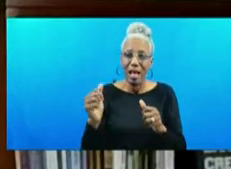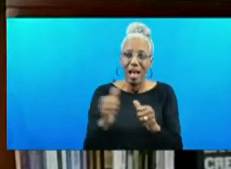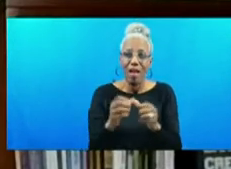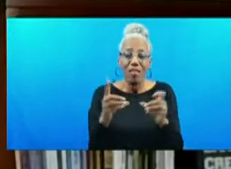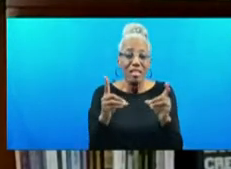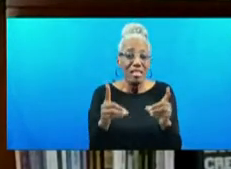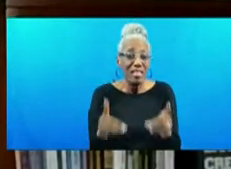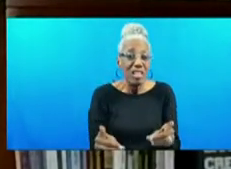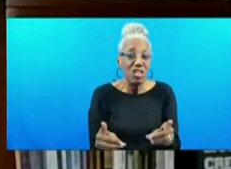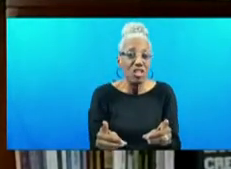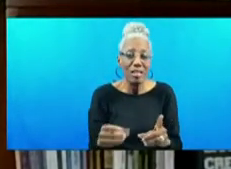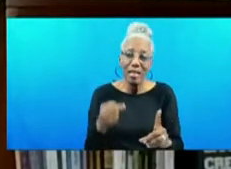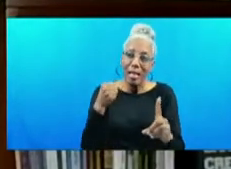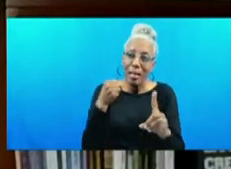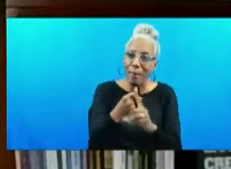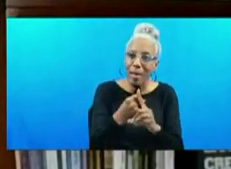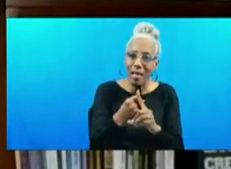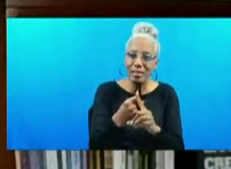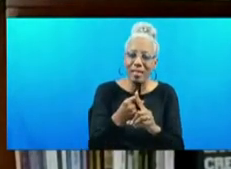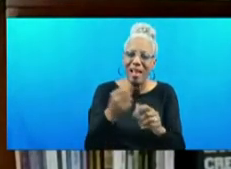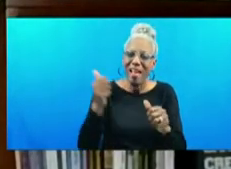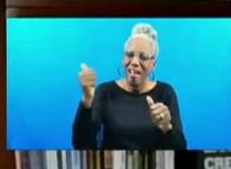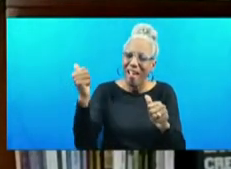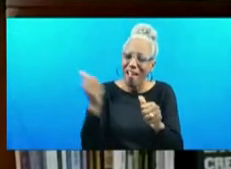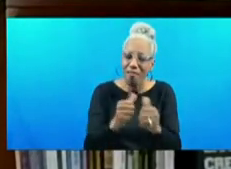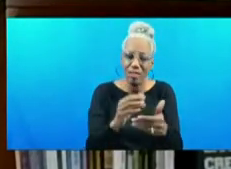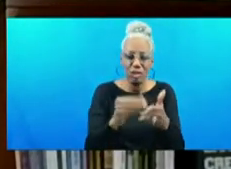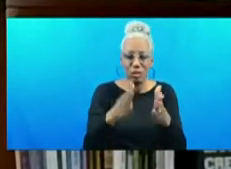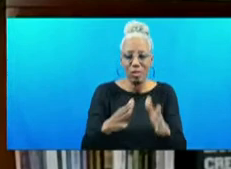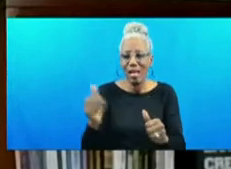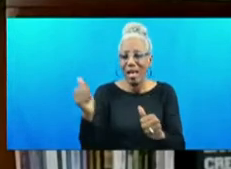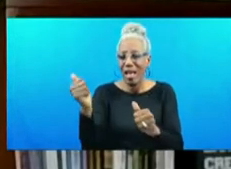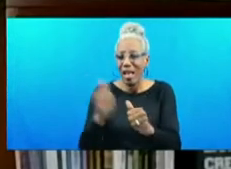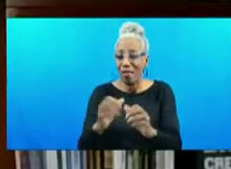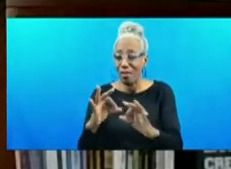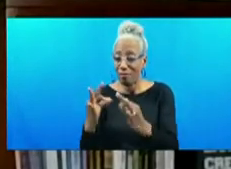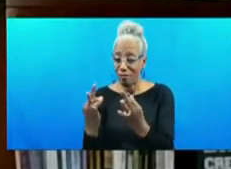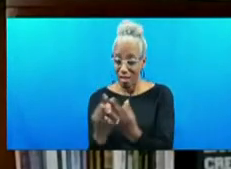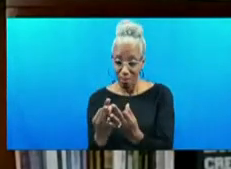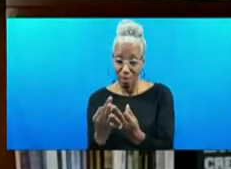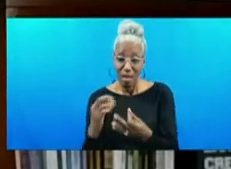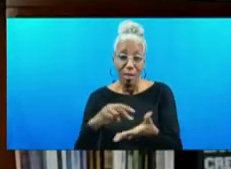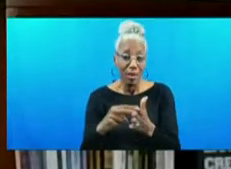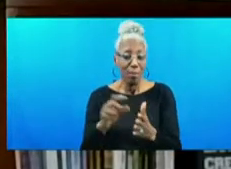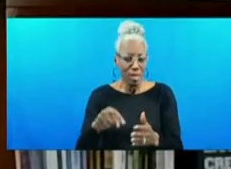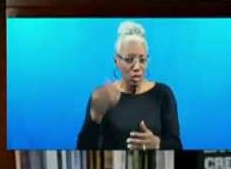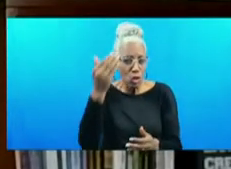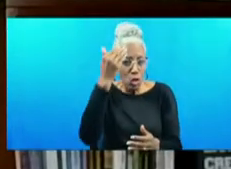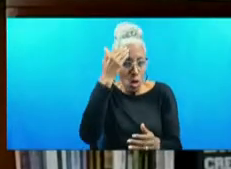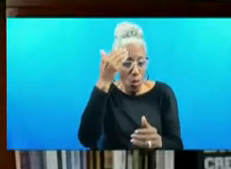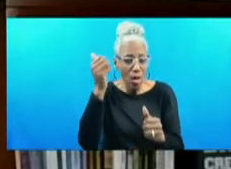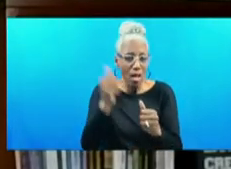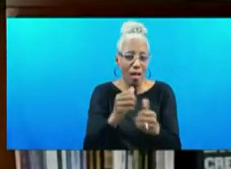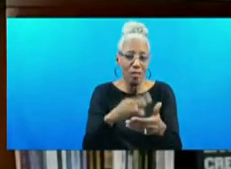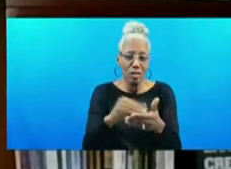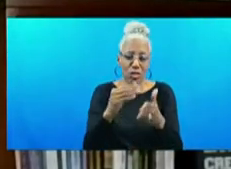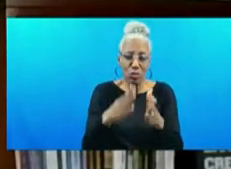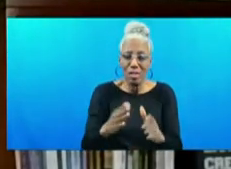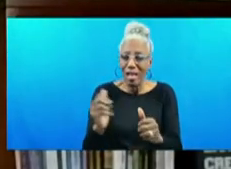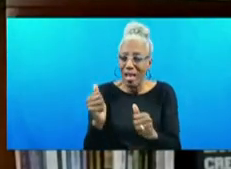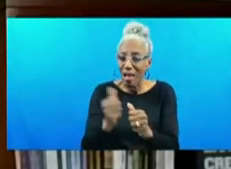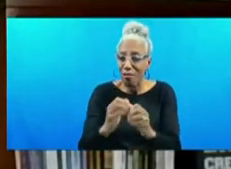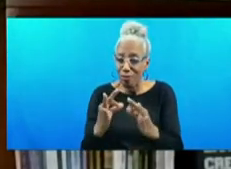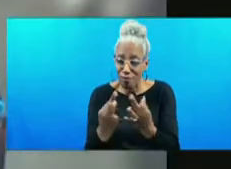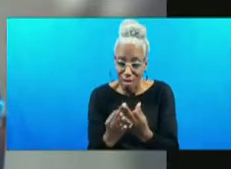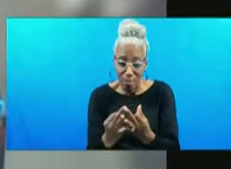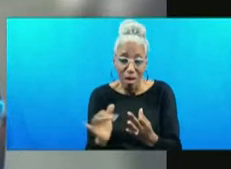family. And that means we have to know who every student is, and we have to know every family and the circumstances around them that are represented in Montgomery County to